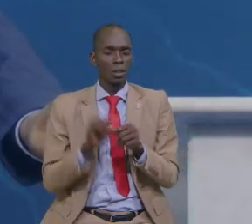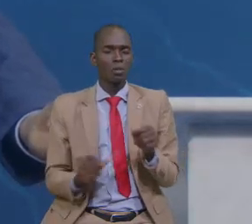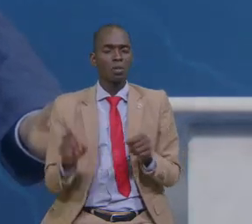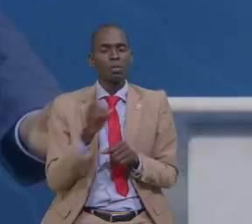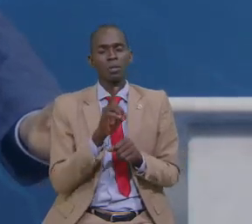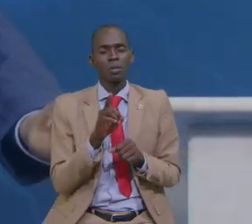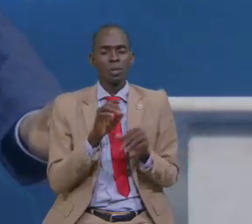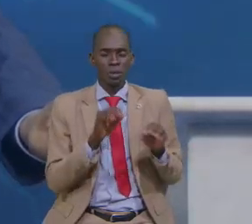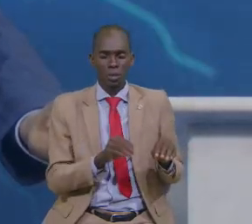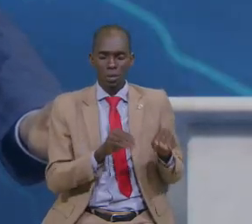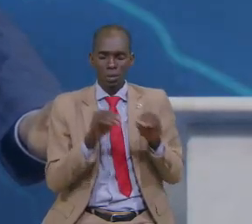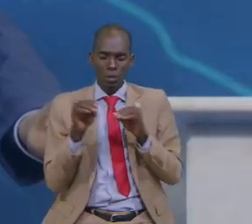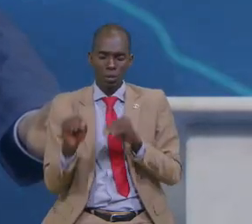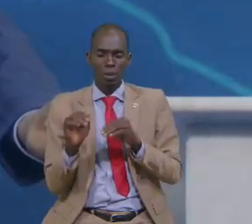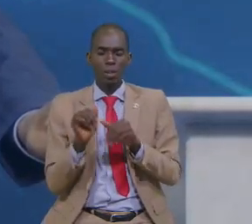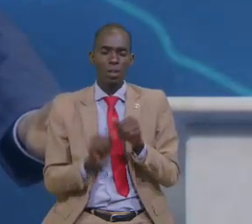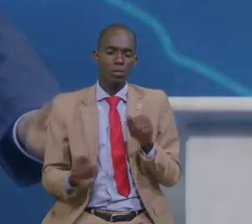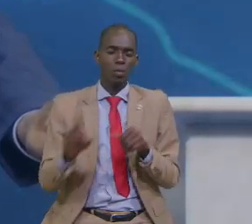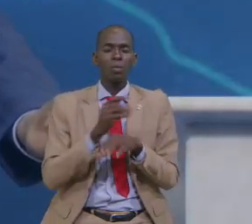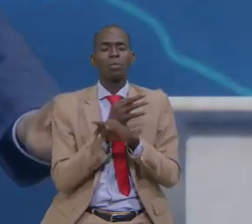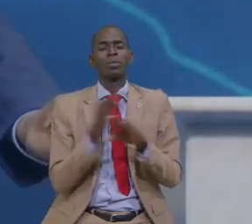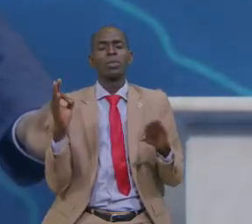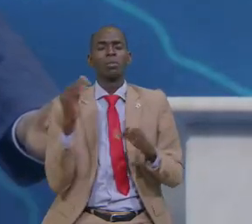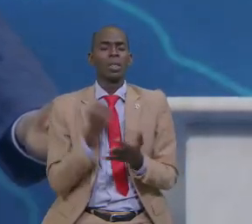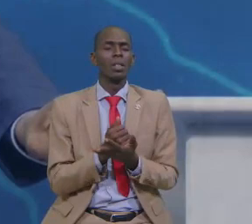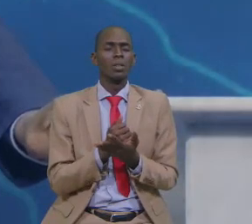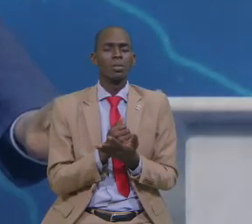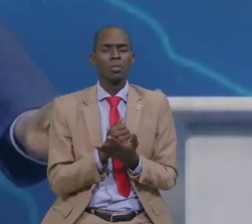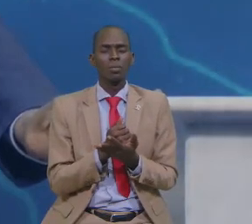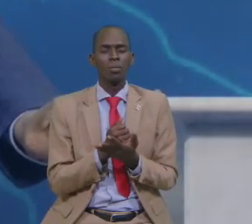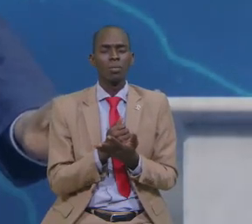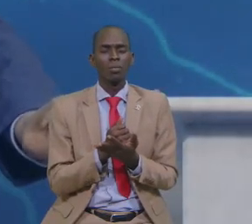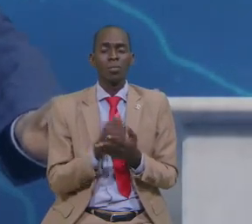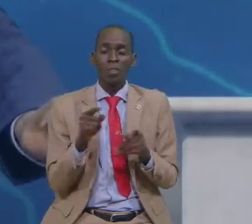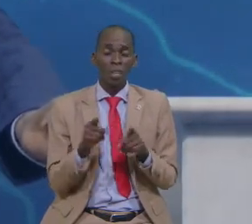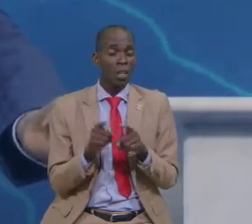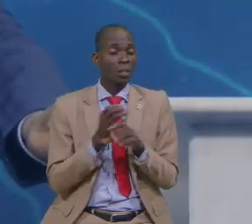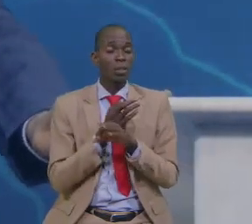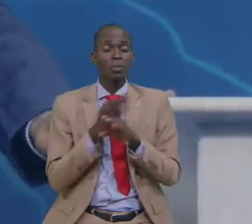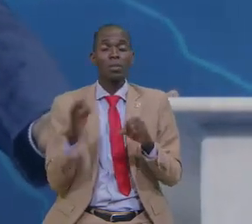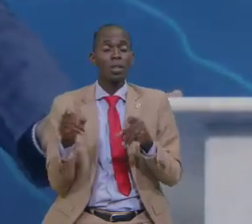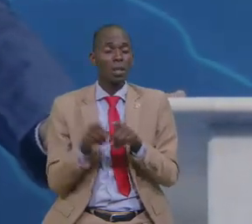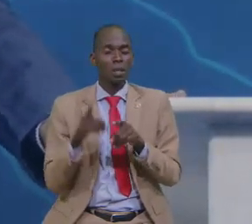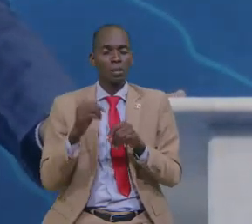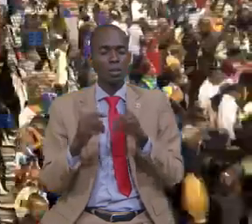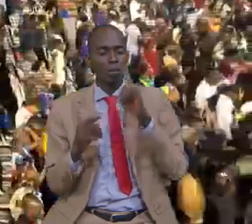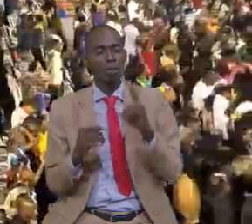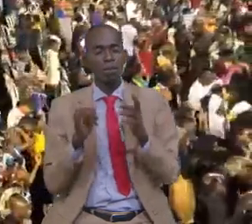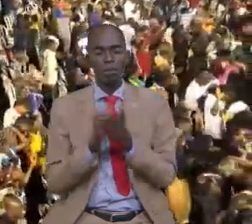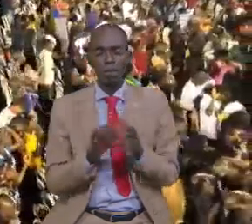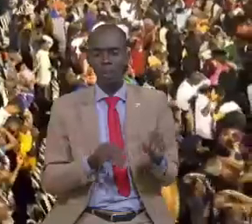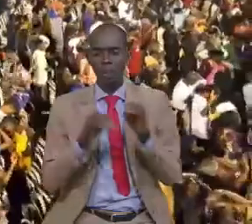say everyone free as free as the one that sets us